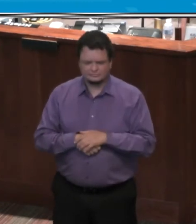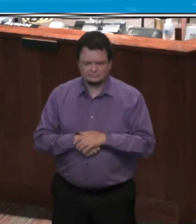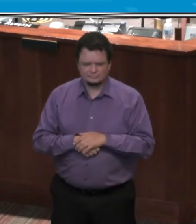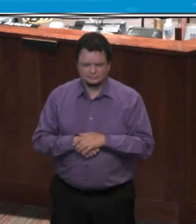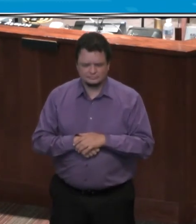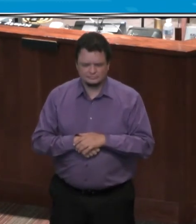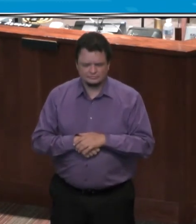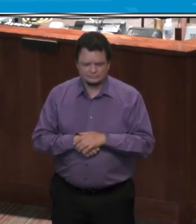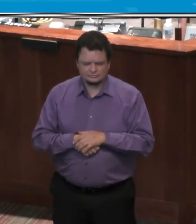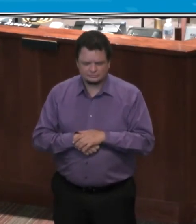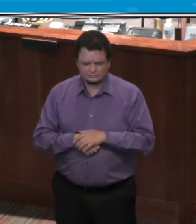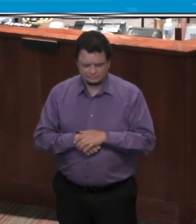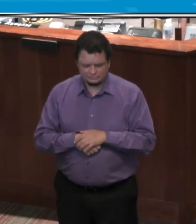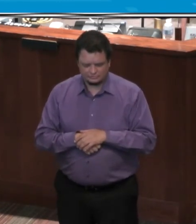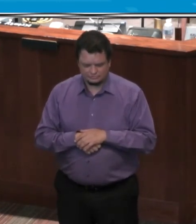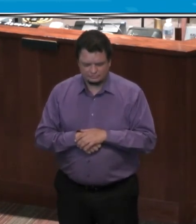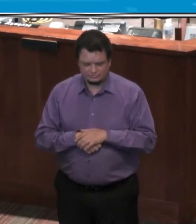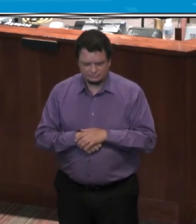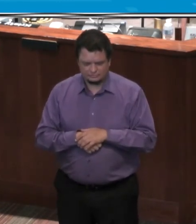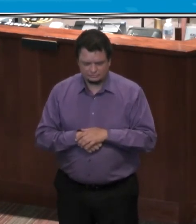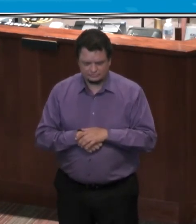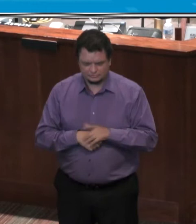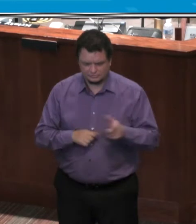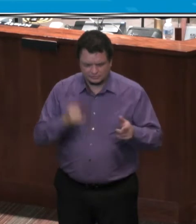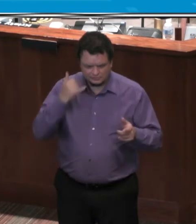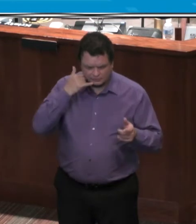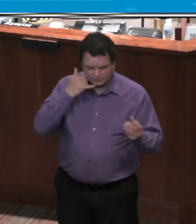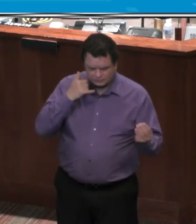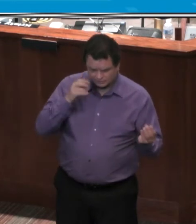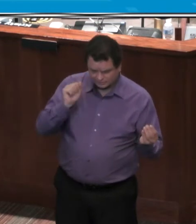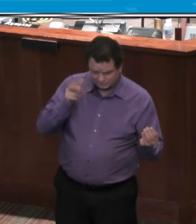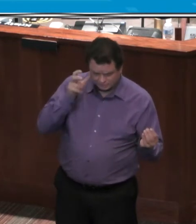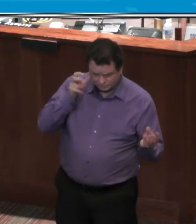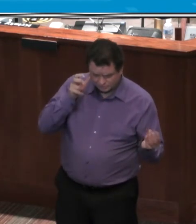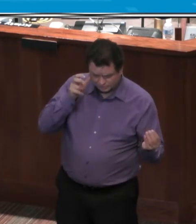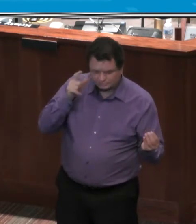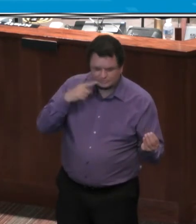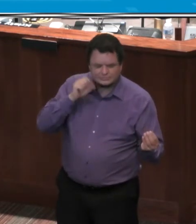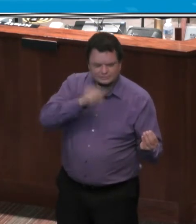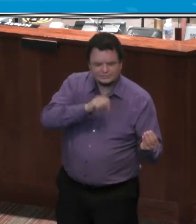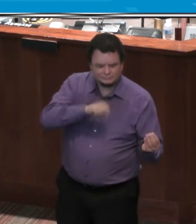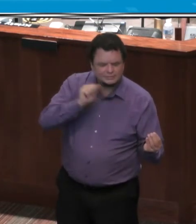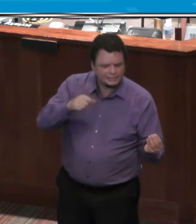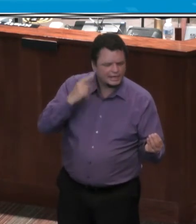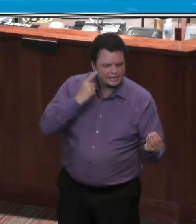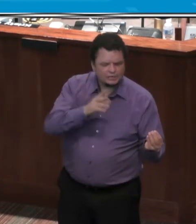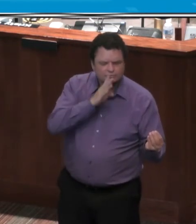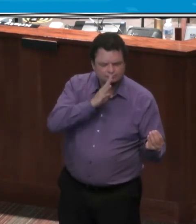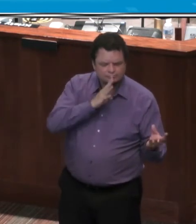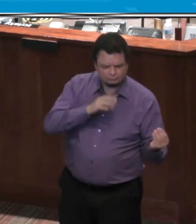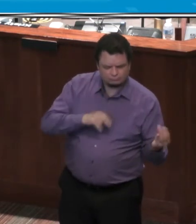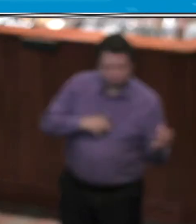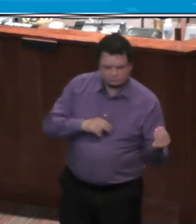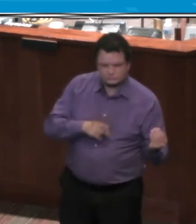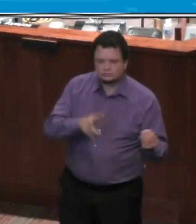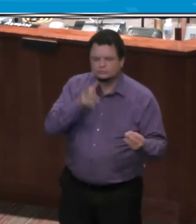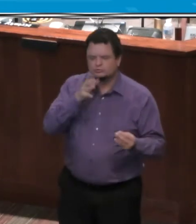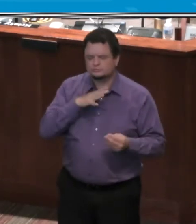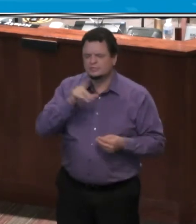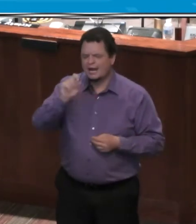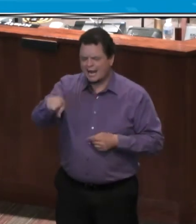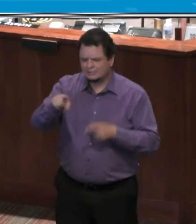Are you able to hear me? We can hear you. Okay, great. Okay, so thank you so much for